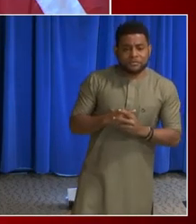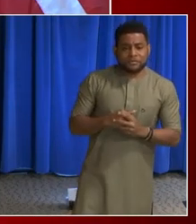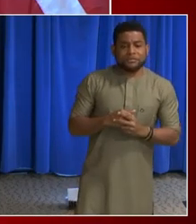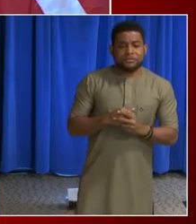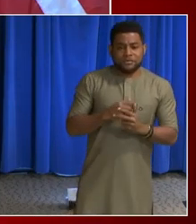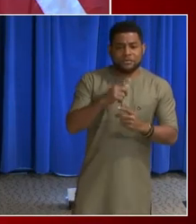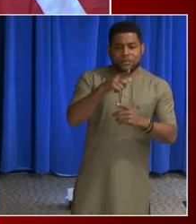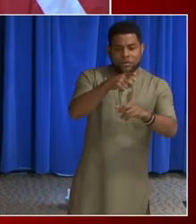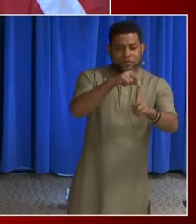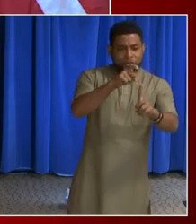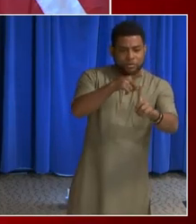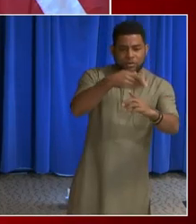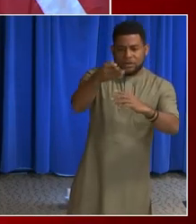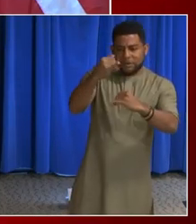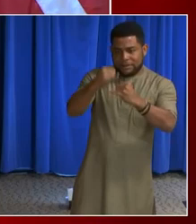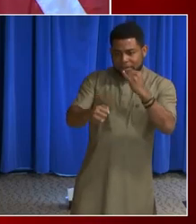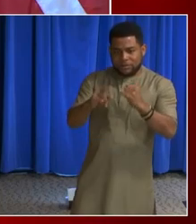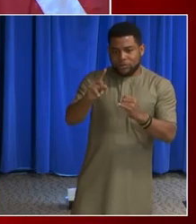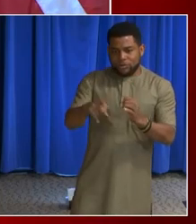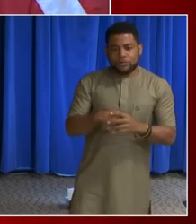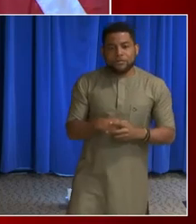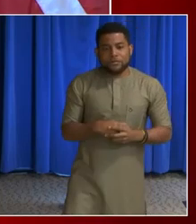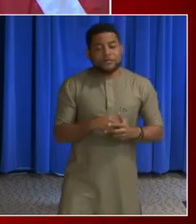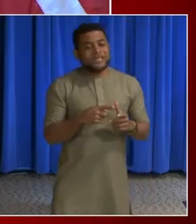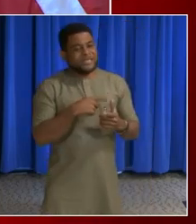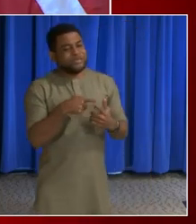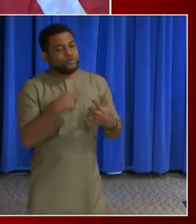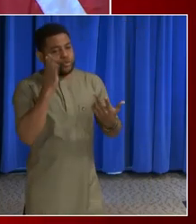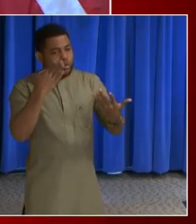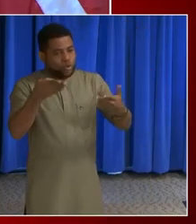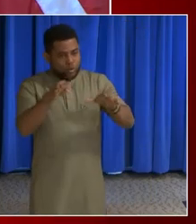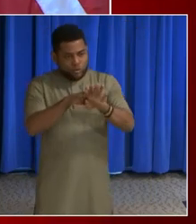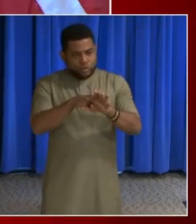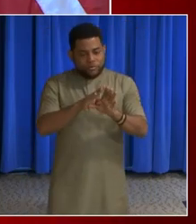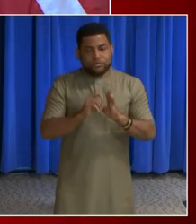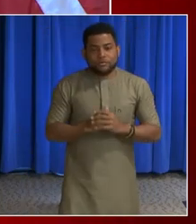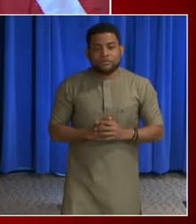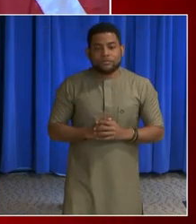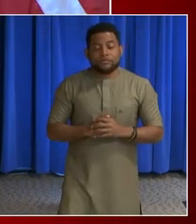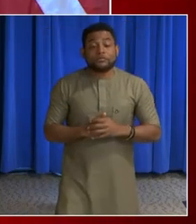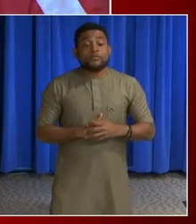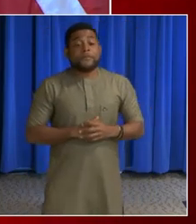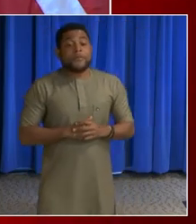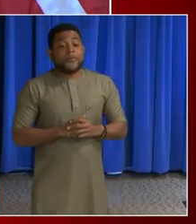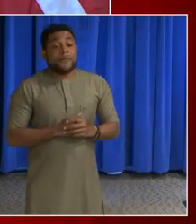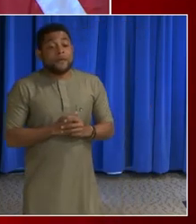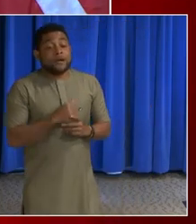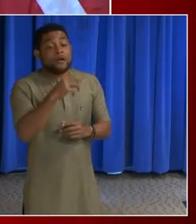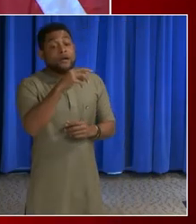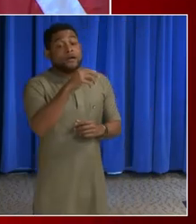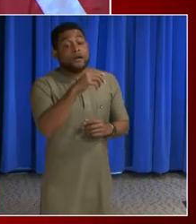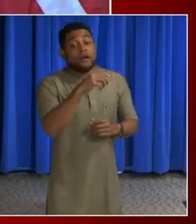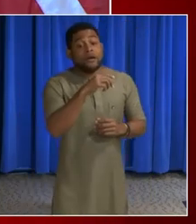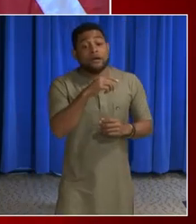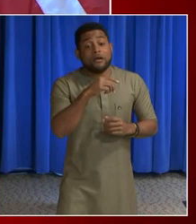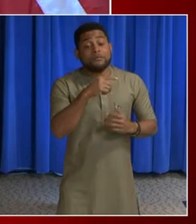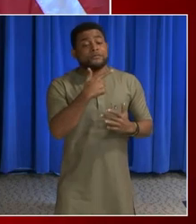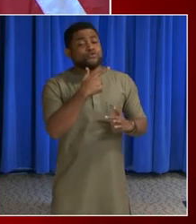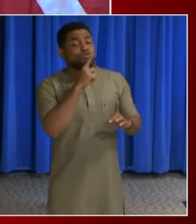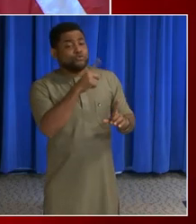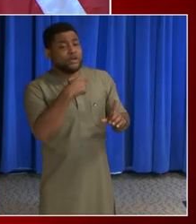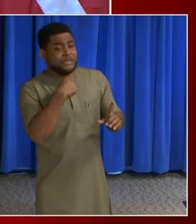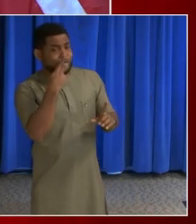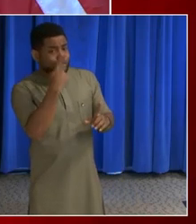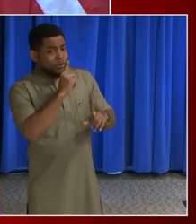fifth. And then I'm going to have to wrap up. Yes, Martin. So in the community briefing, you guys start with footage that actually came from a